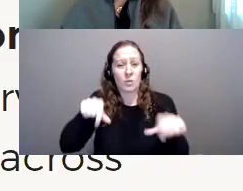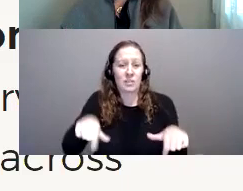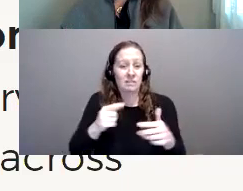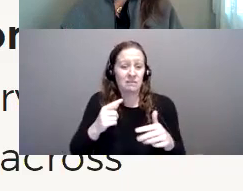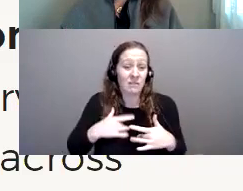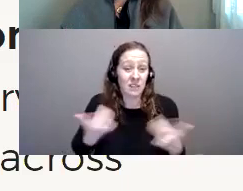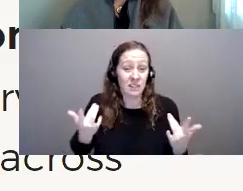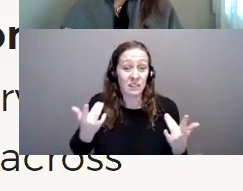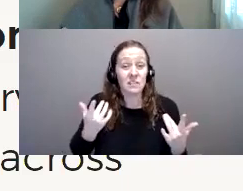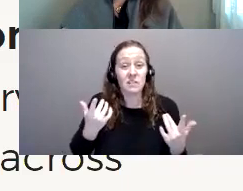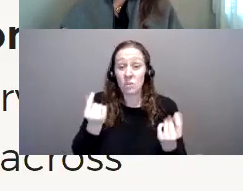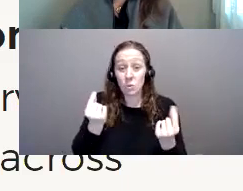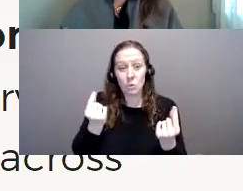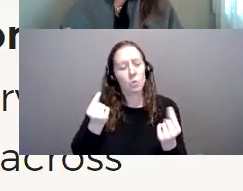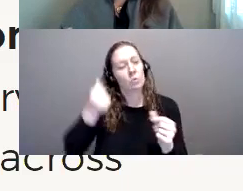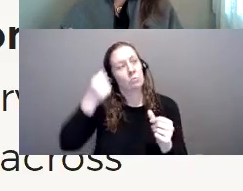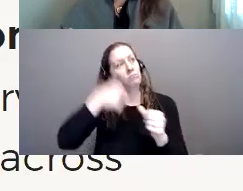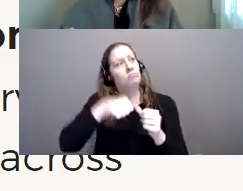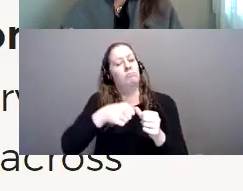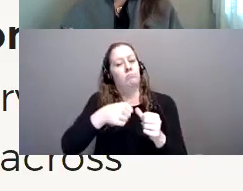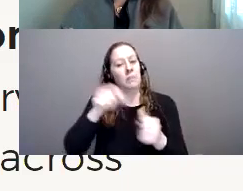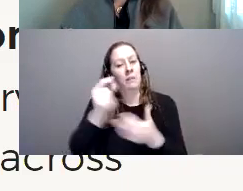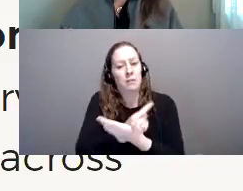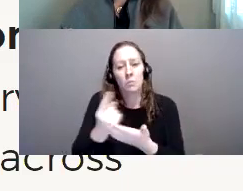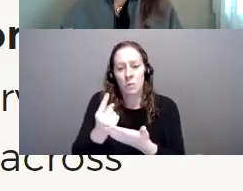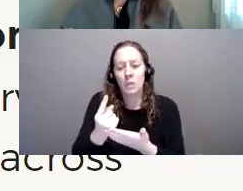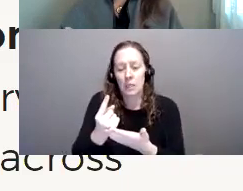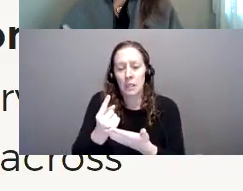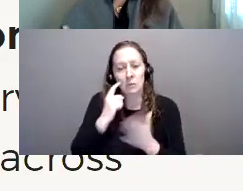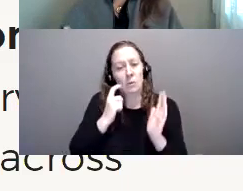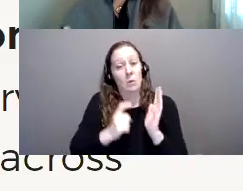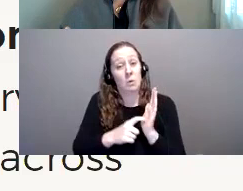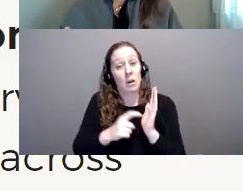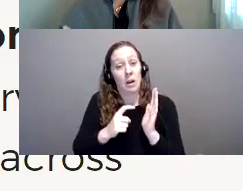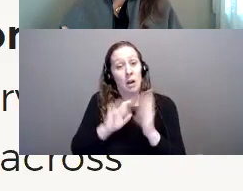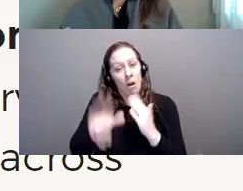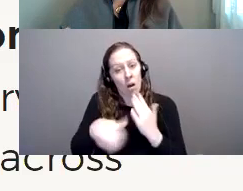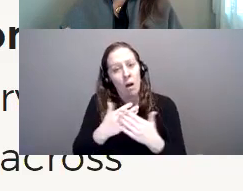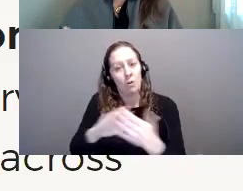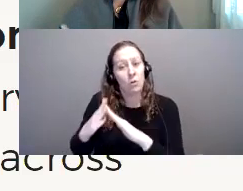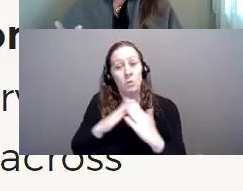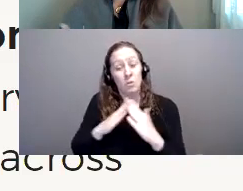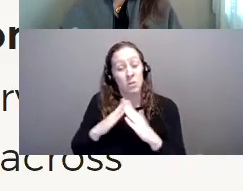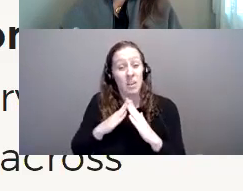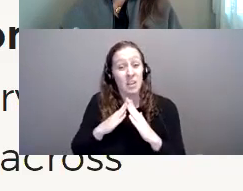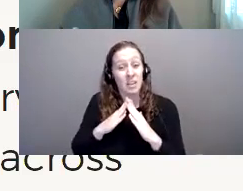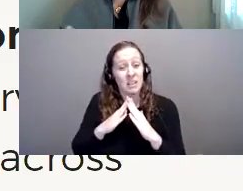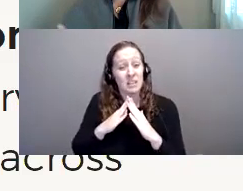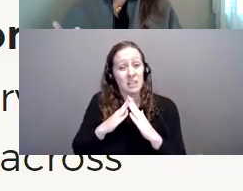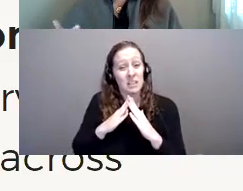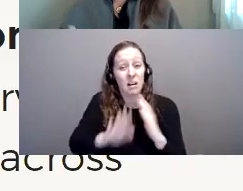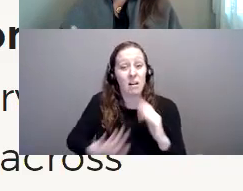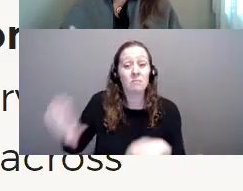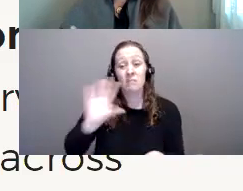really commemorate this week and how vital it is that all of our communities work together across the